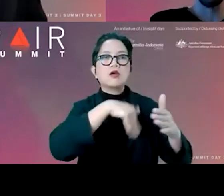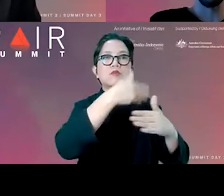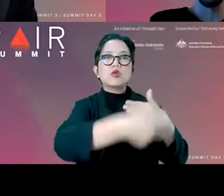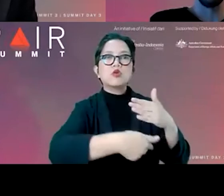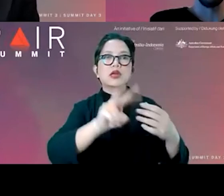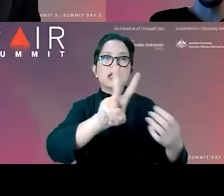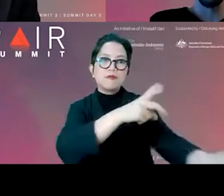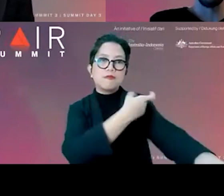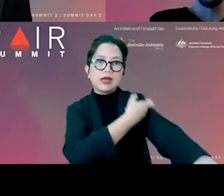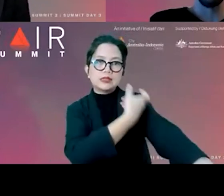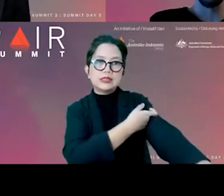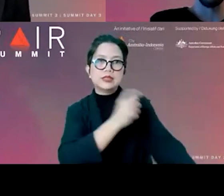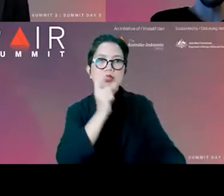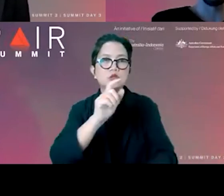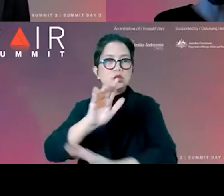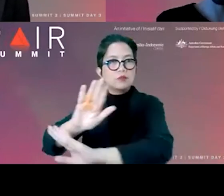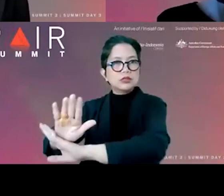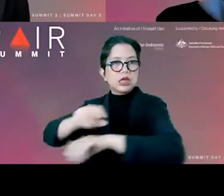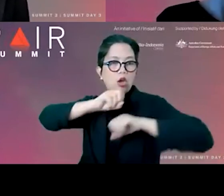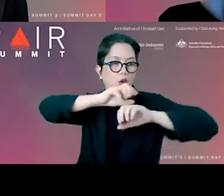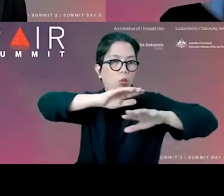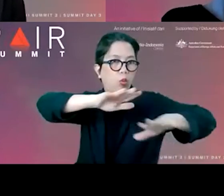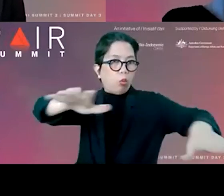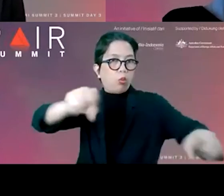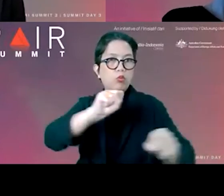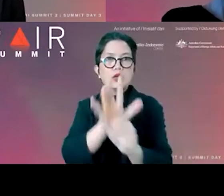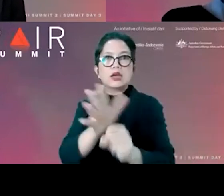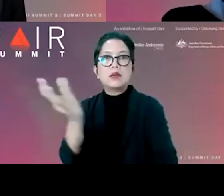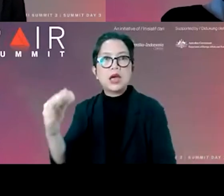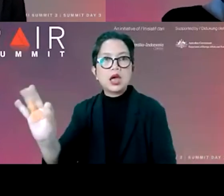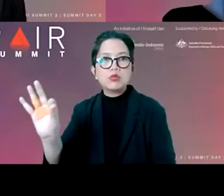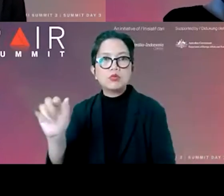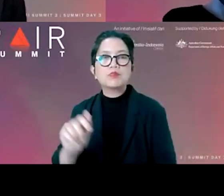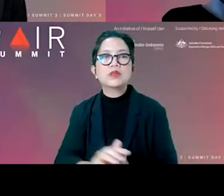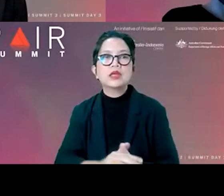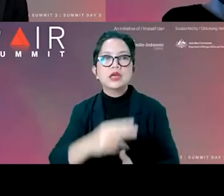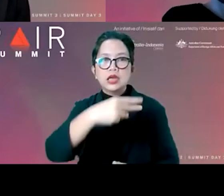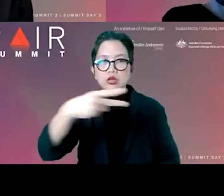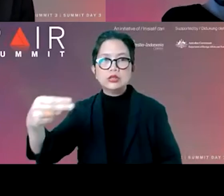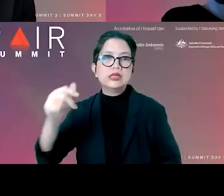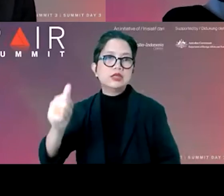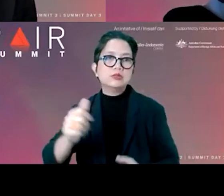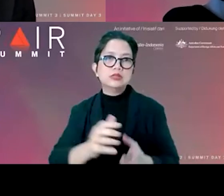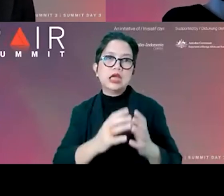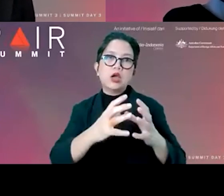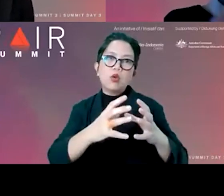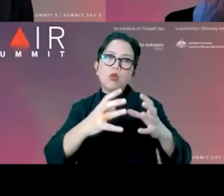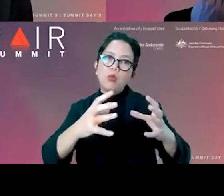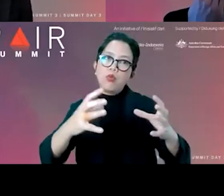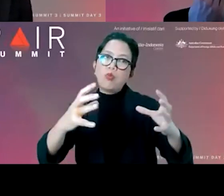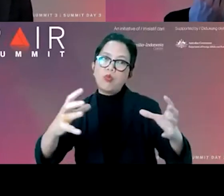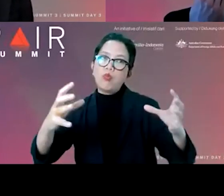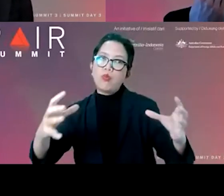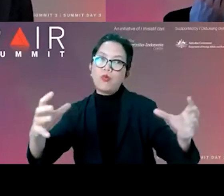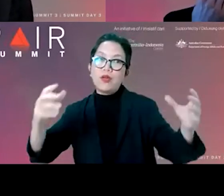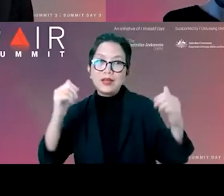to transform and grow as a nation. That's the nature of life here, if you like. So, but that